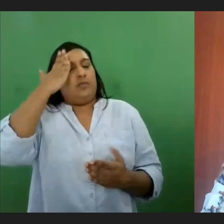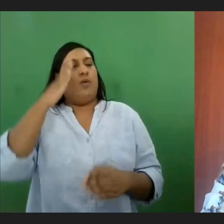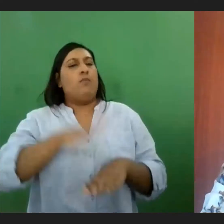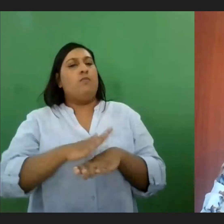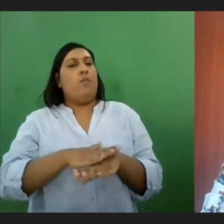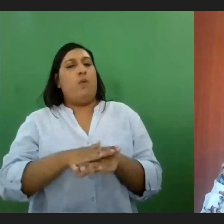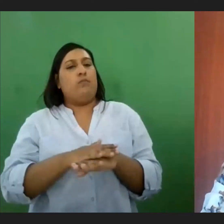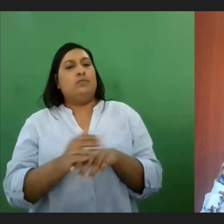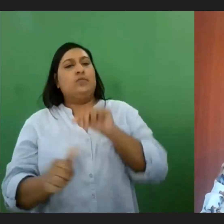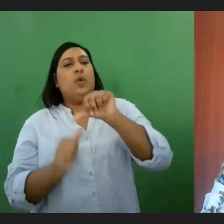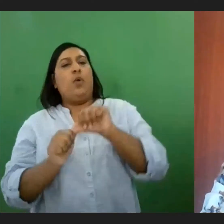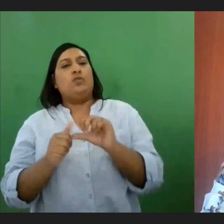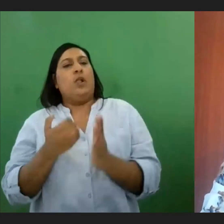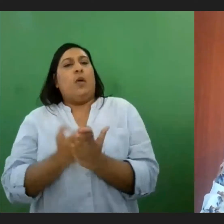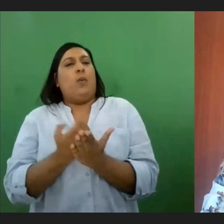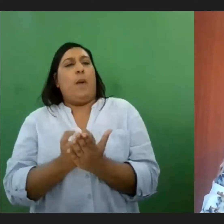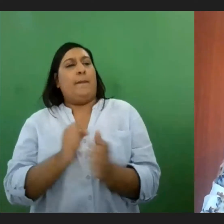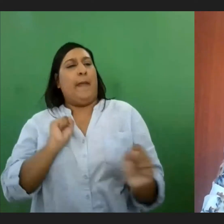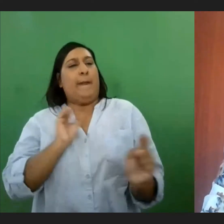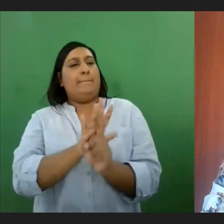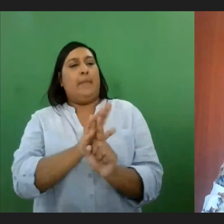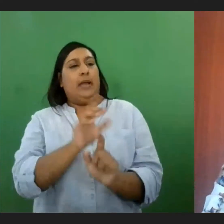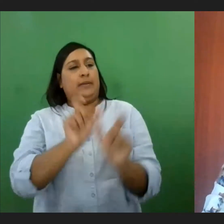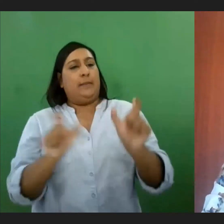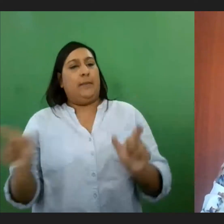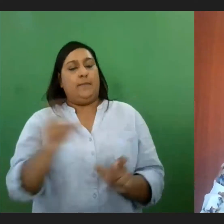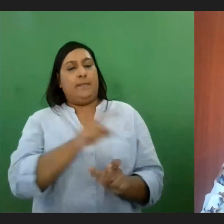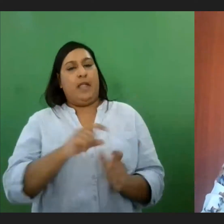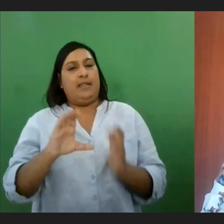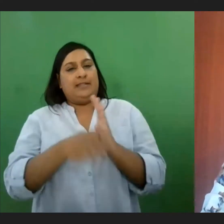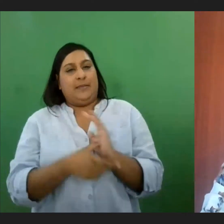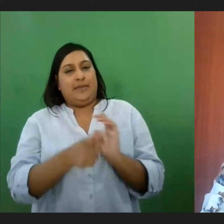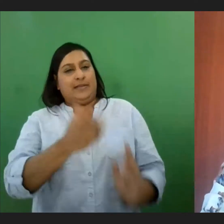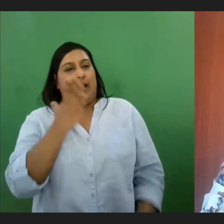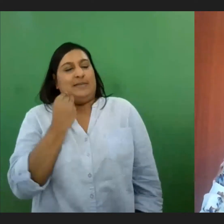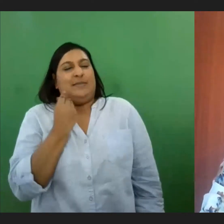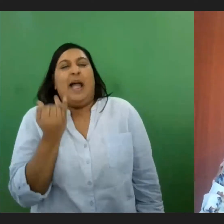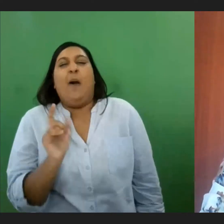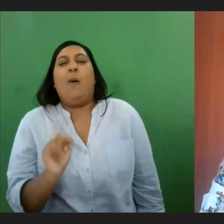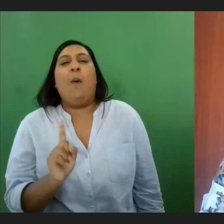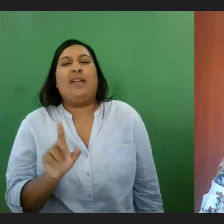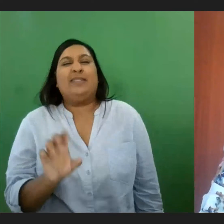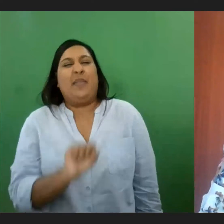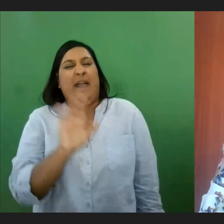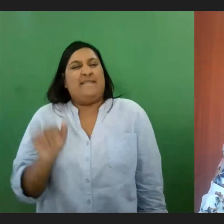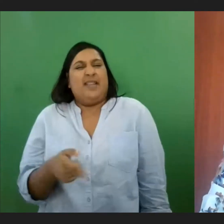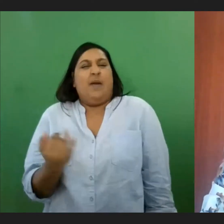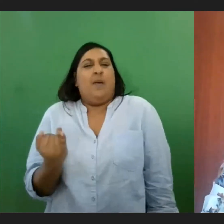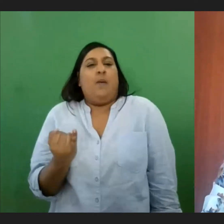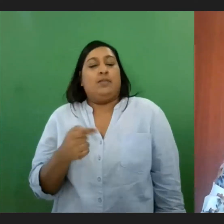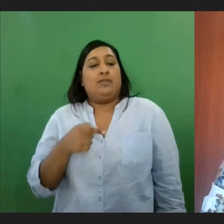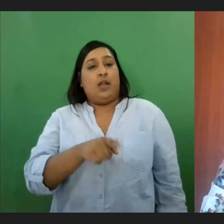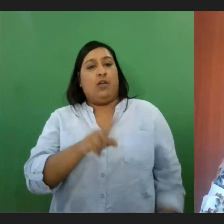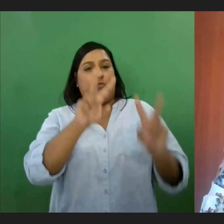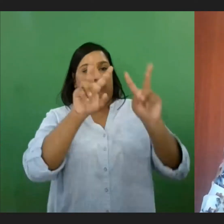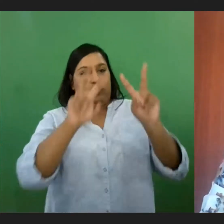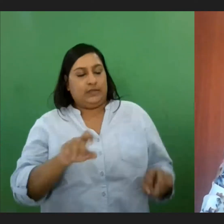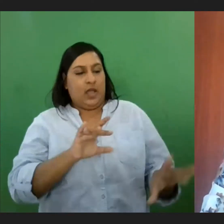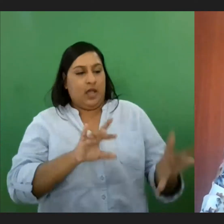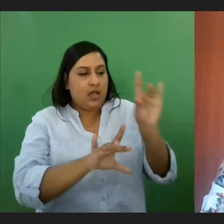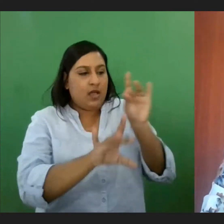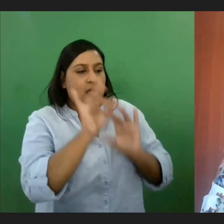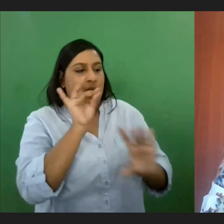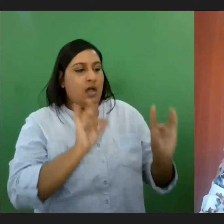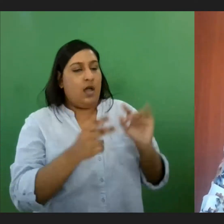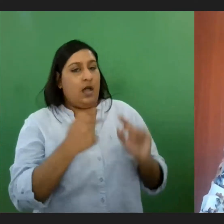of COVID-19 on persons with disabilities in the country. This research study provides an analysis on